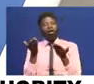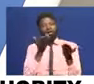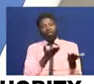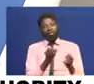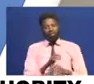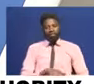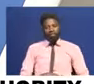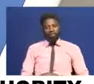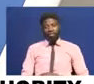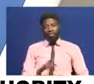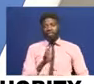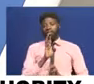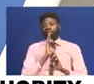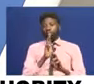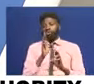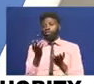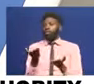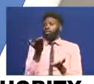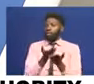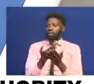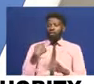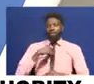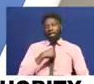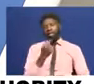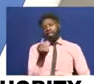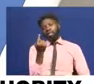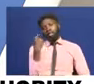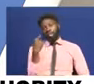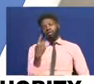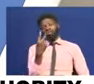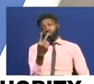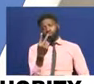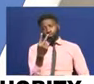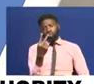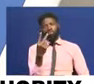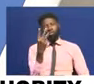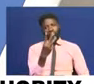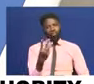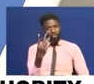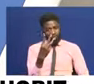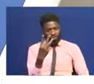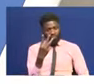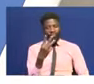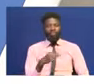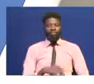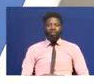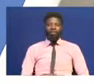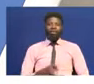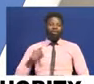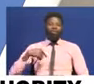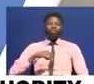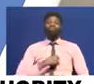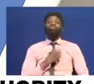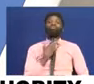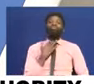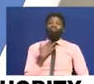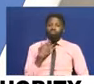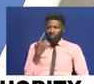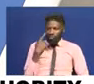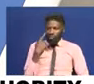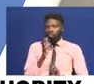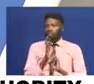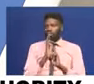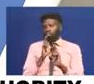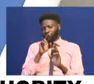us, actually the day before yesterday. Yeah. And so we that want was to, on Wednesday. Yes. Mm. And so we want to be able to see what that report